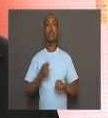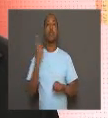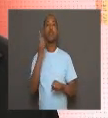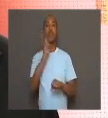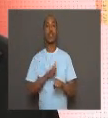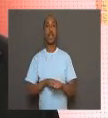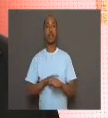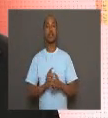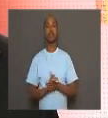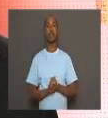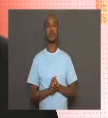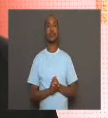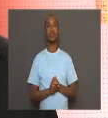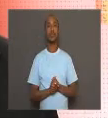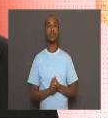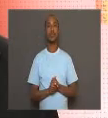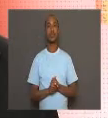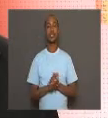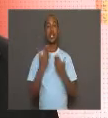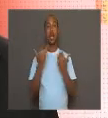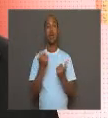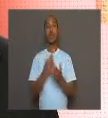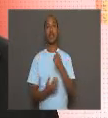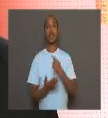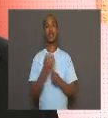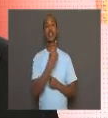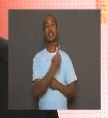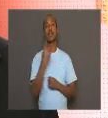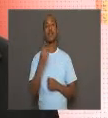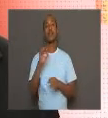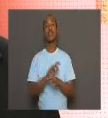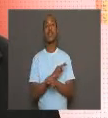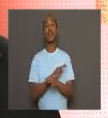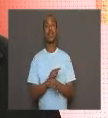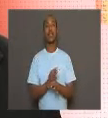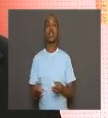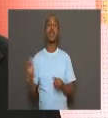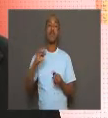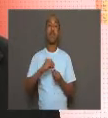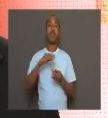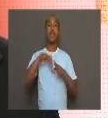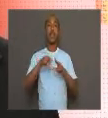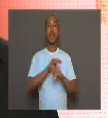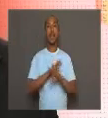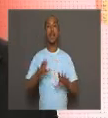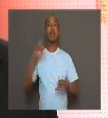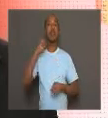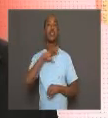time. Let us discuss some of the factors involved in land